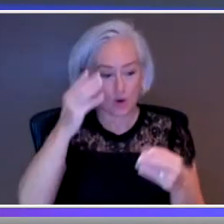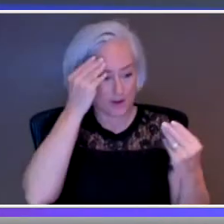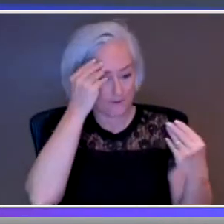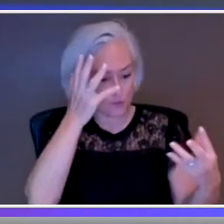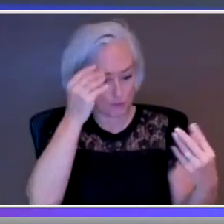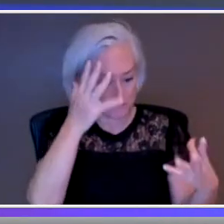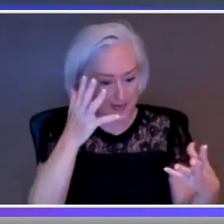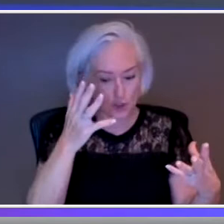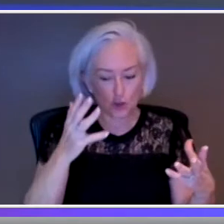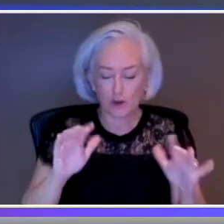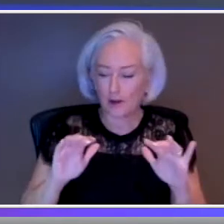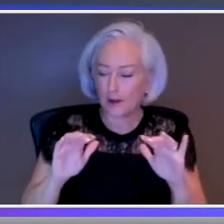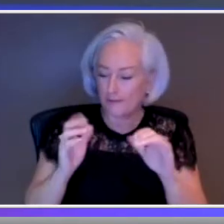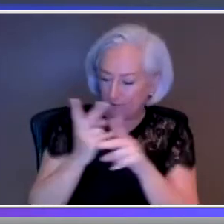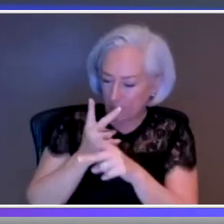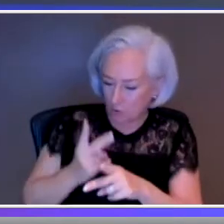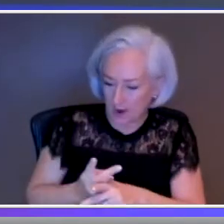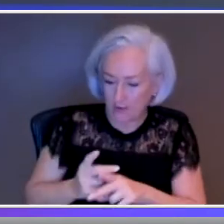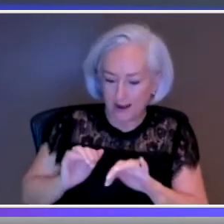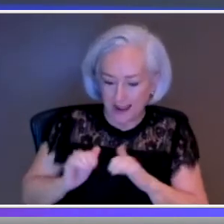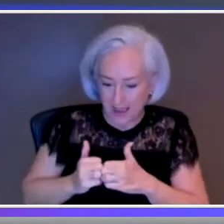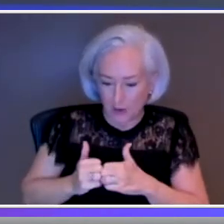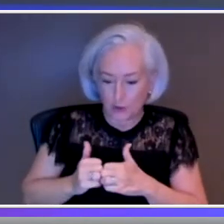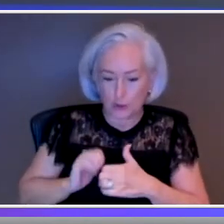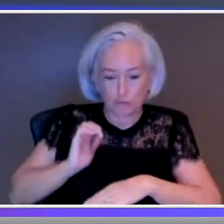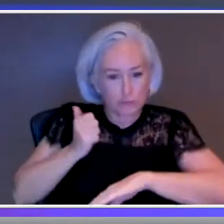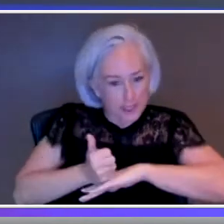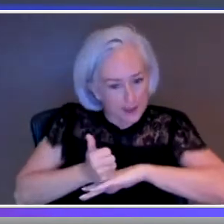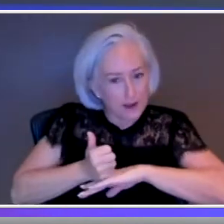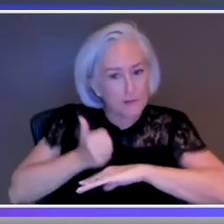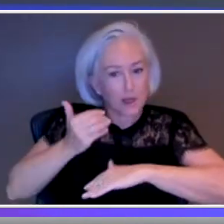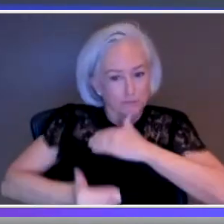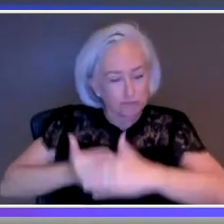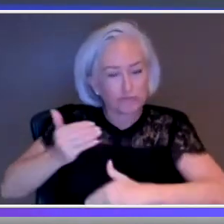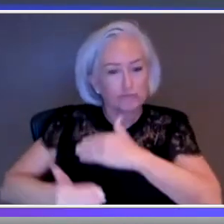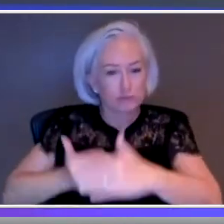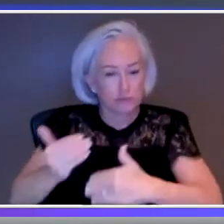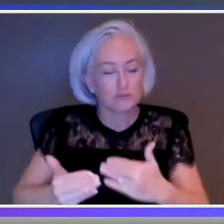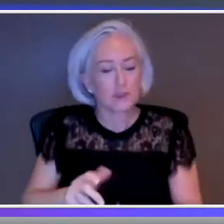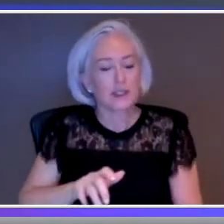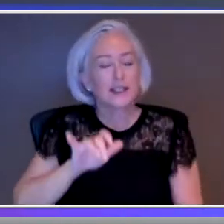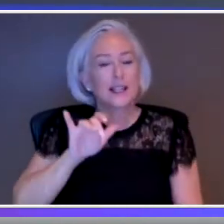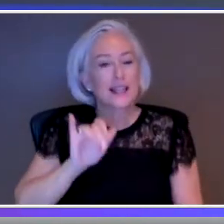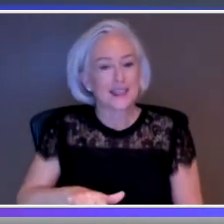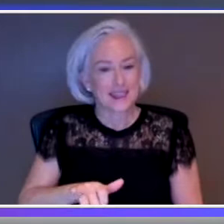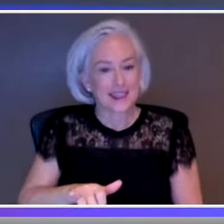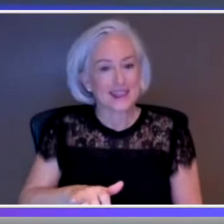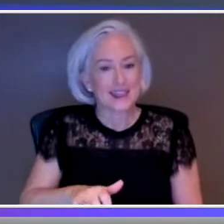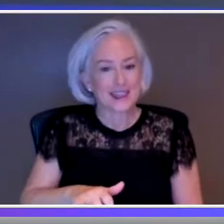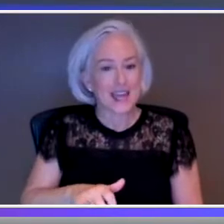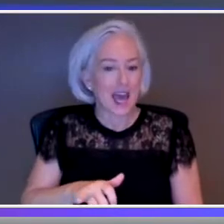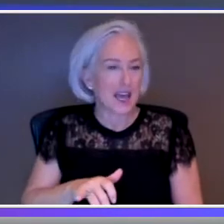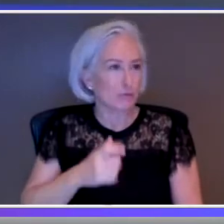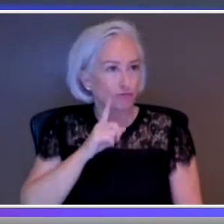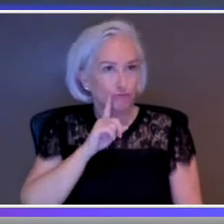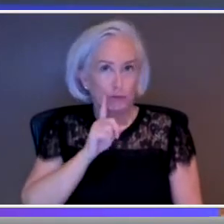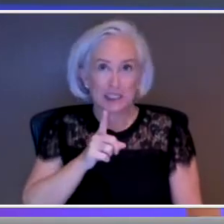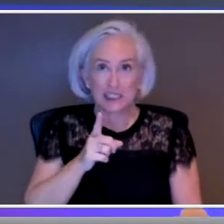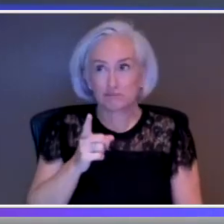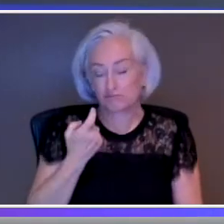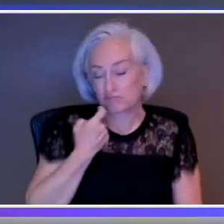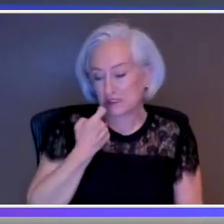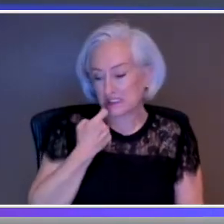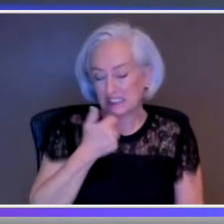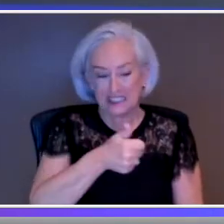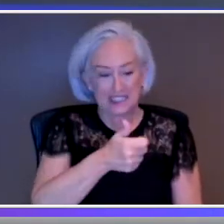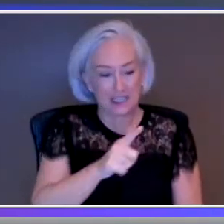to get it going. With this particular procedure for this indication, it's really been over the last 10 to 15 years to just where it's